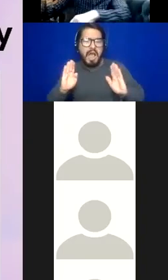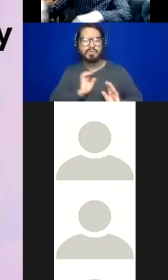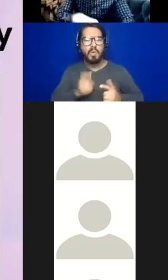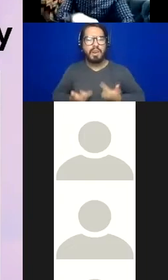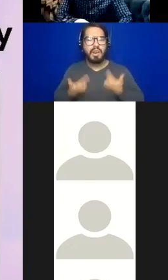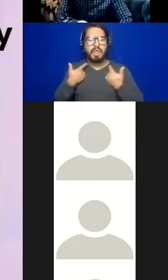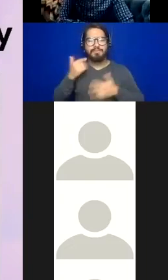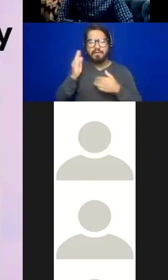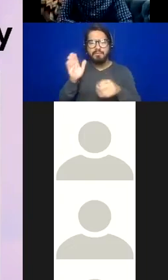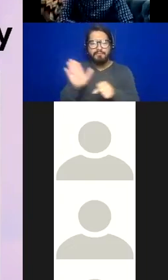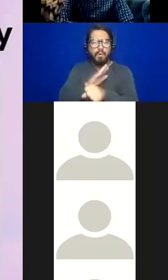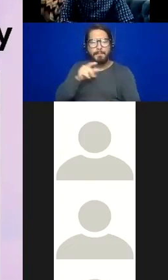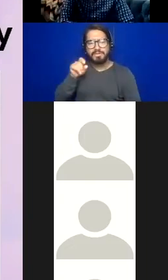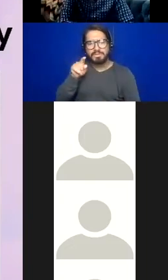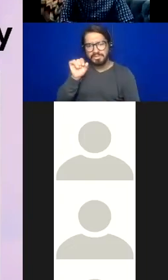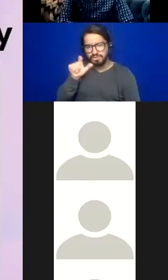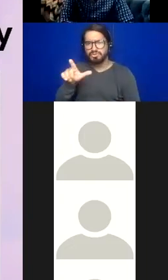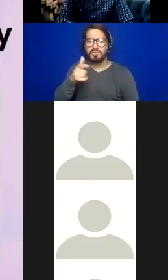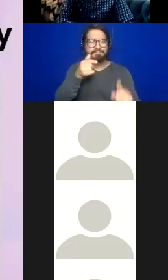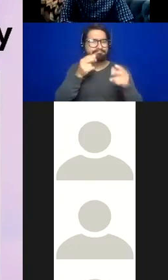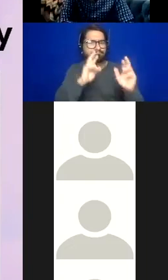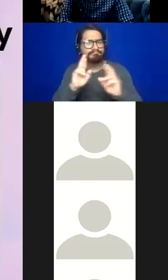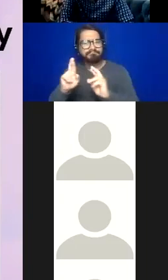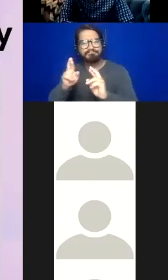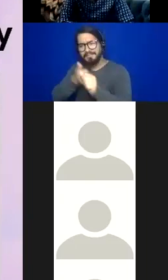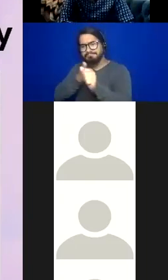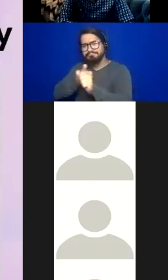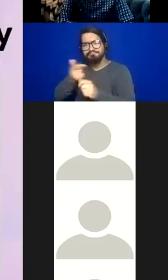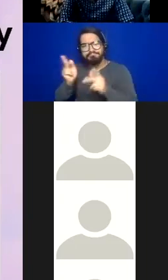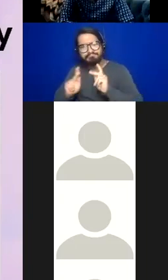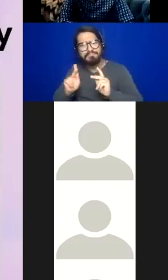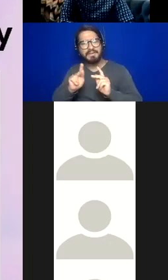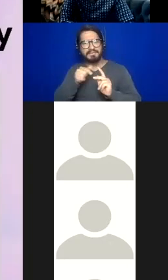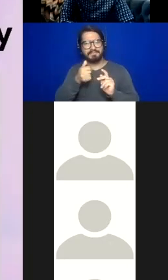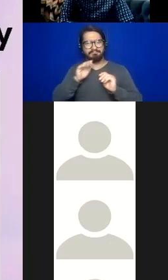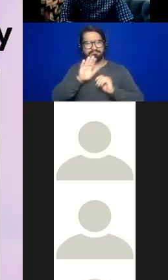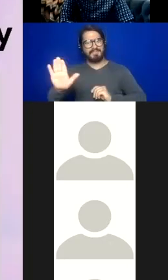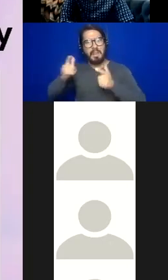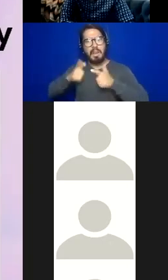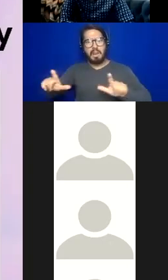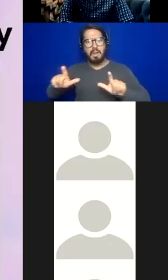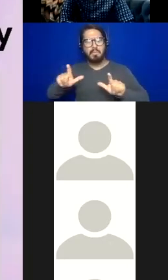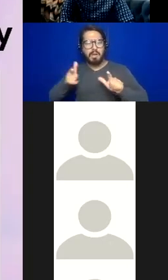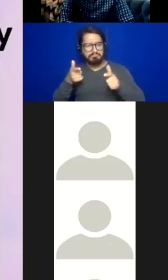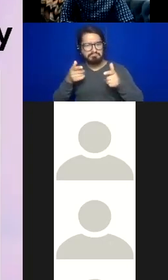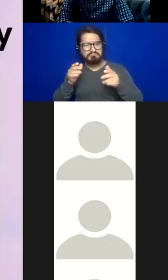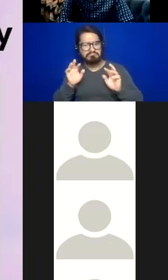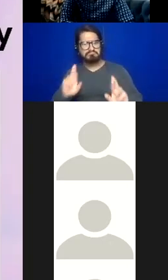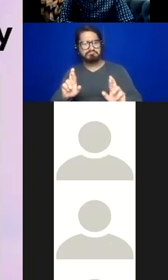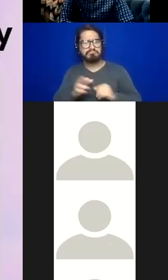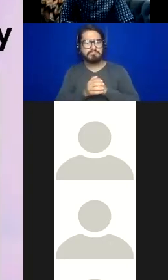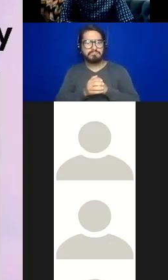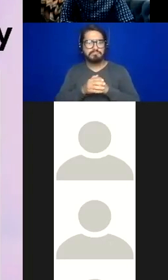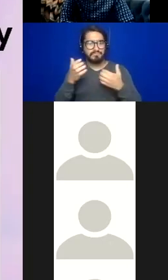And we respect the language of each person and their right to self-define and self-determine. I'm going to let some other people share. I'm really